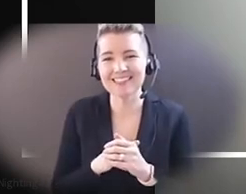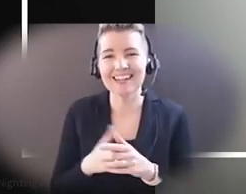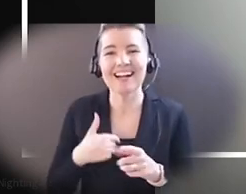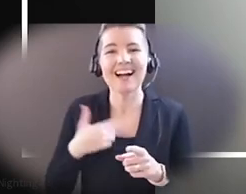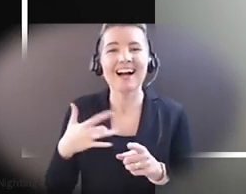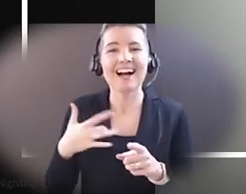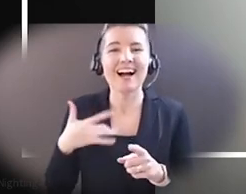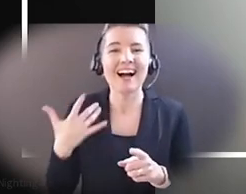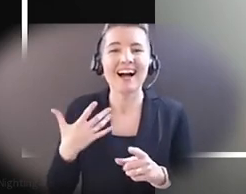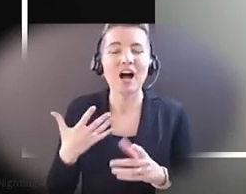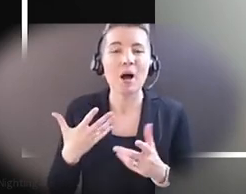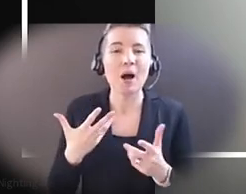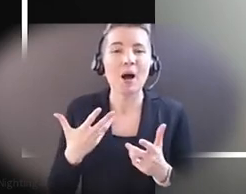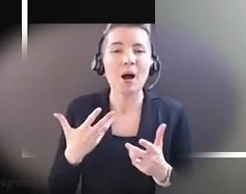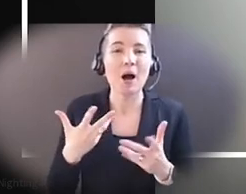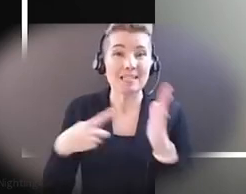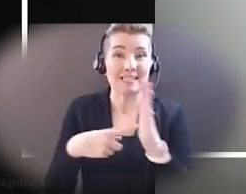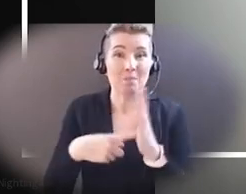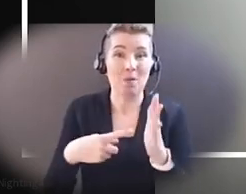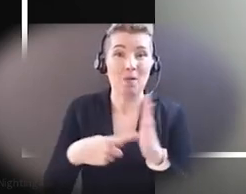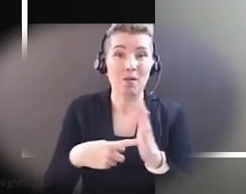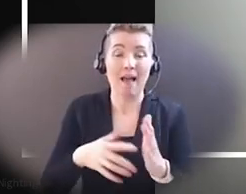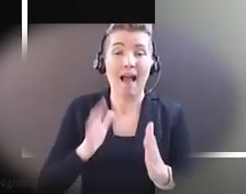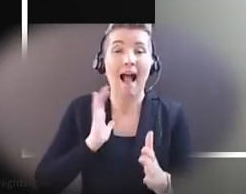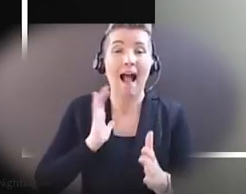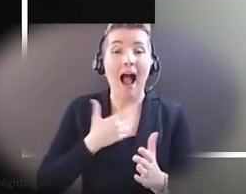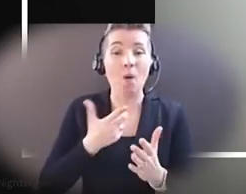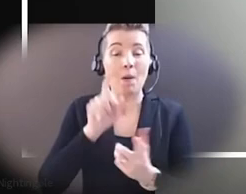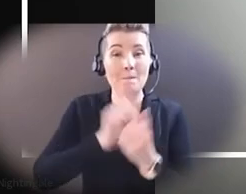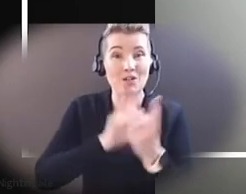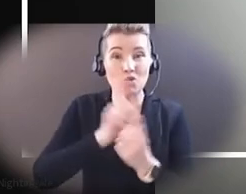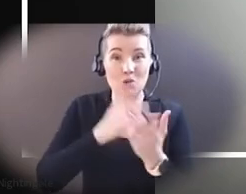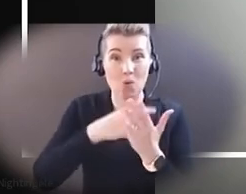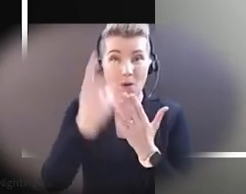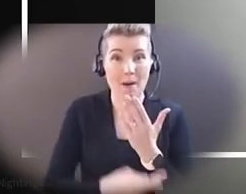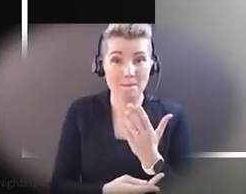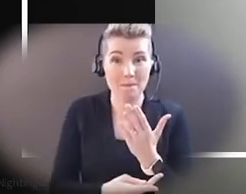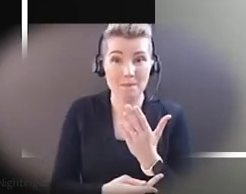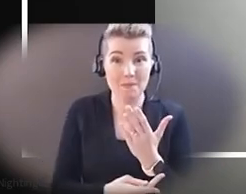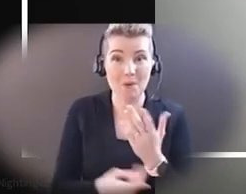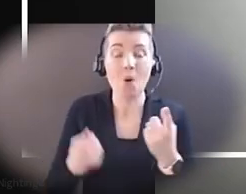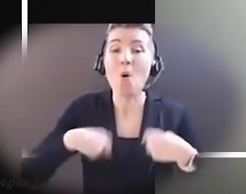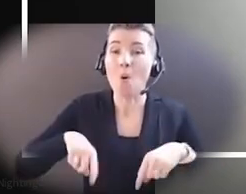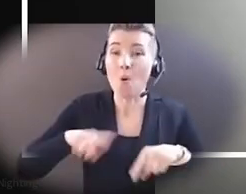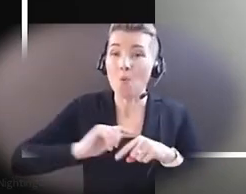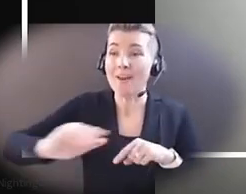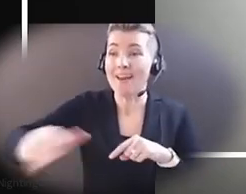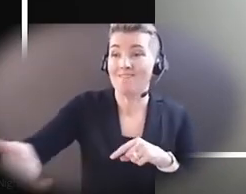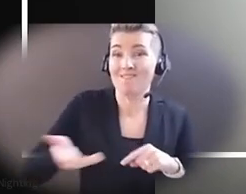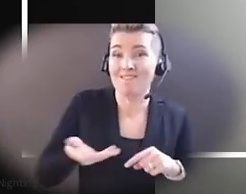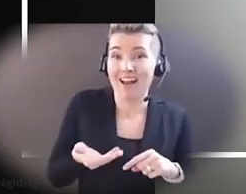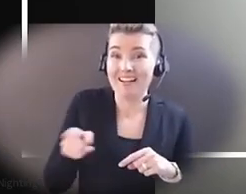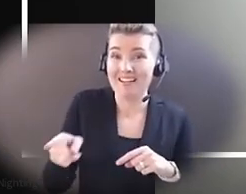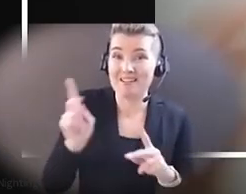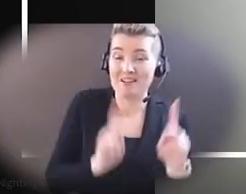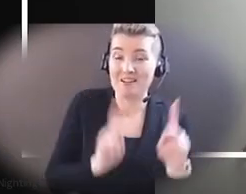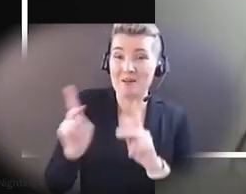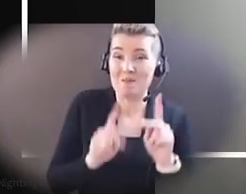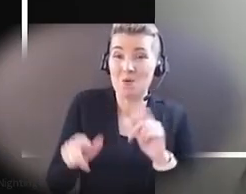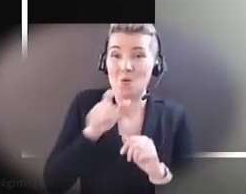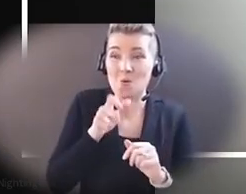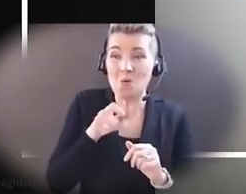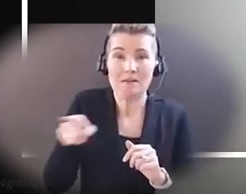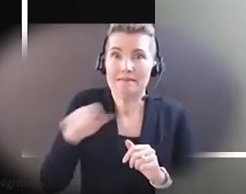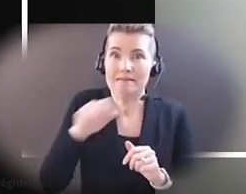be our mentorship program, as we invited people who did not have a lot of ability to create the